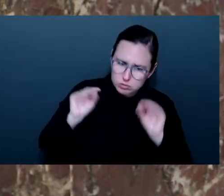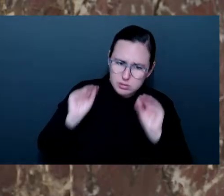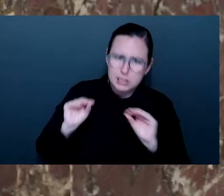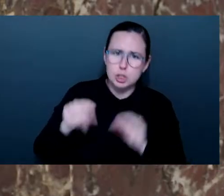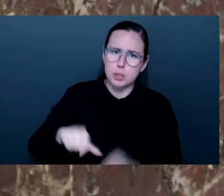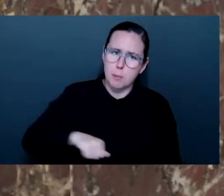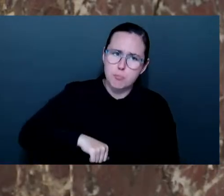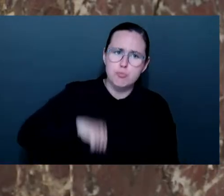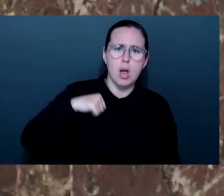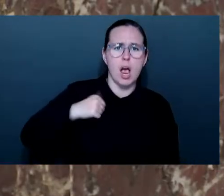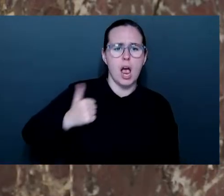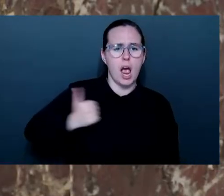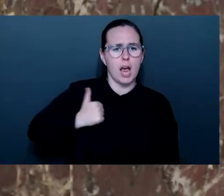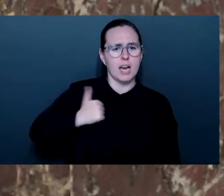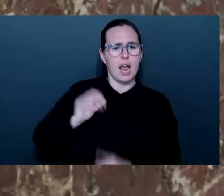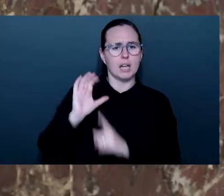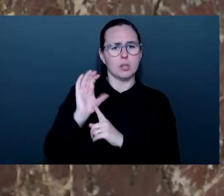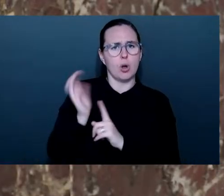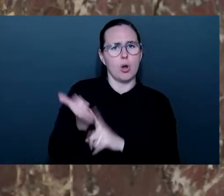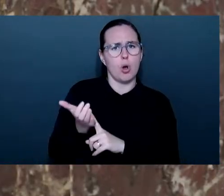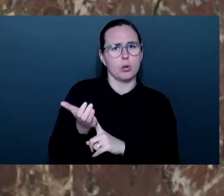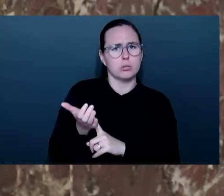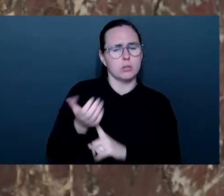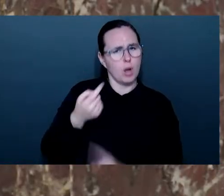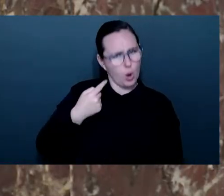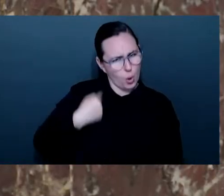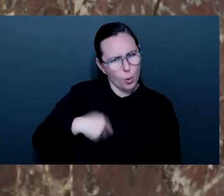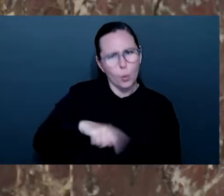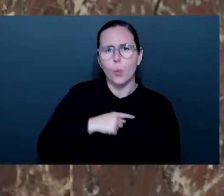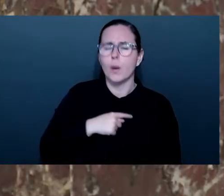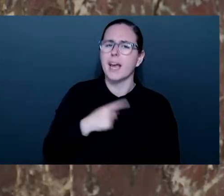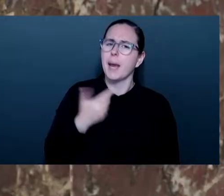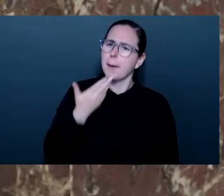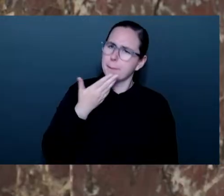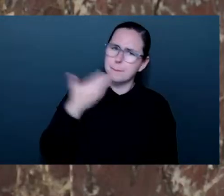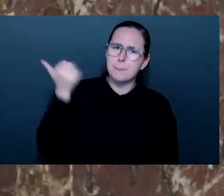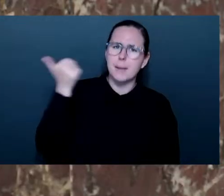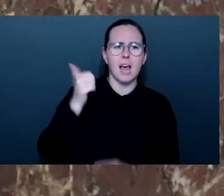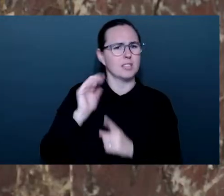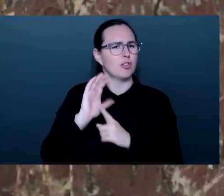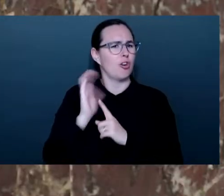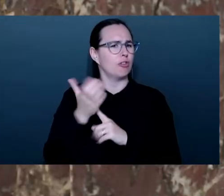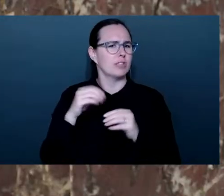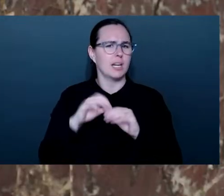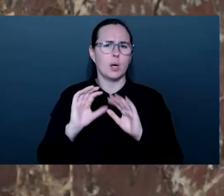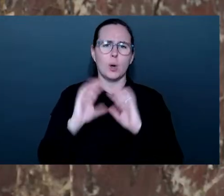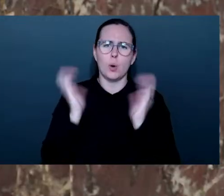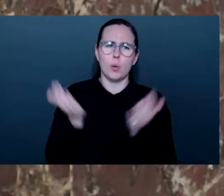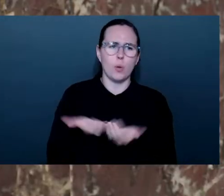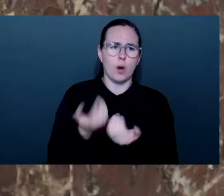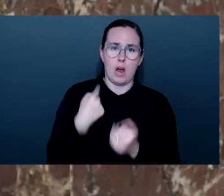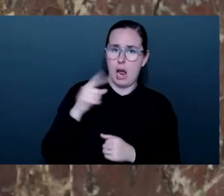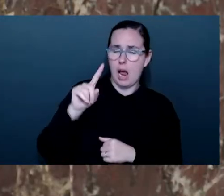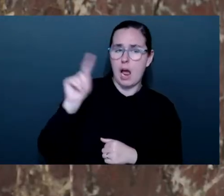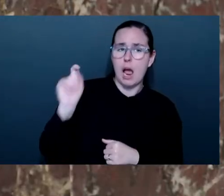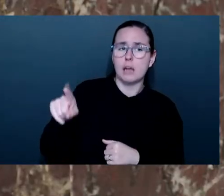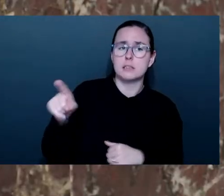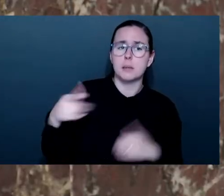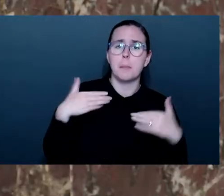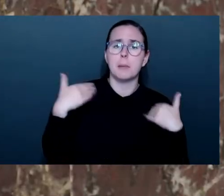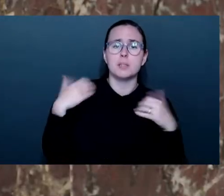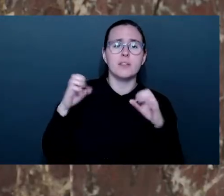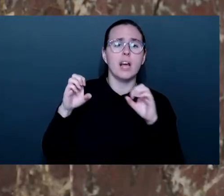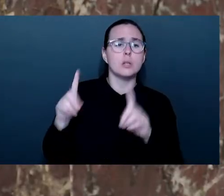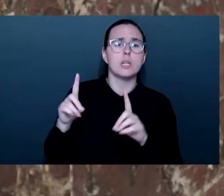the best culture in the world. My question is for the Minister of Education. Why is her government humiliating our